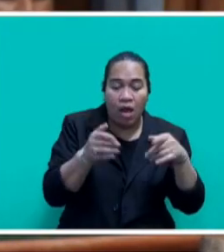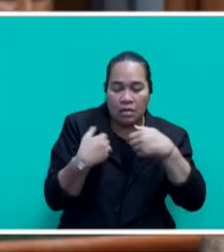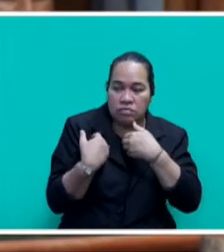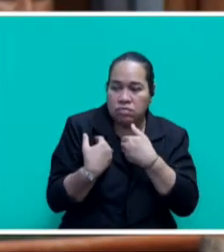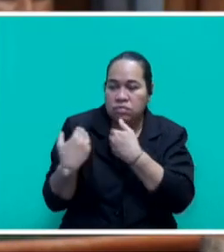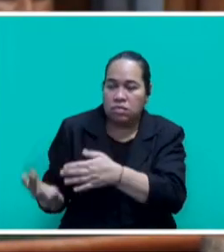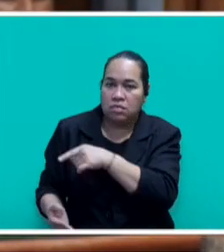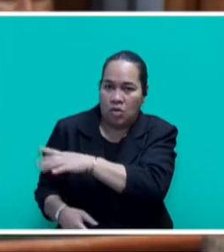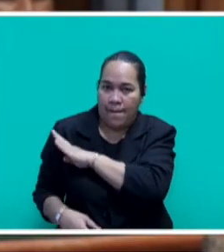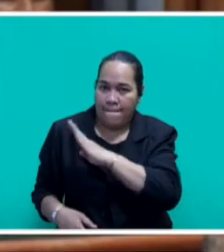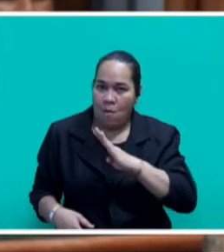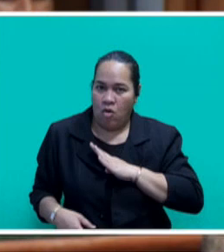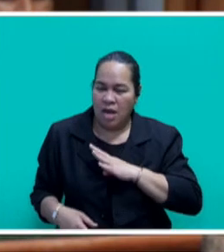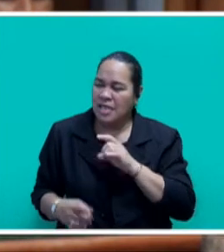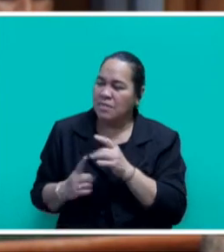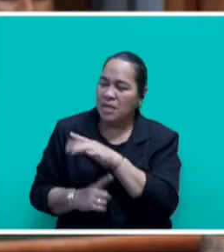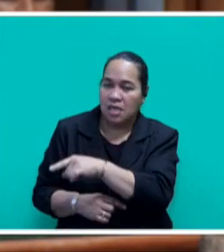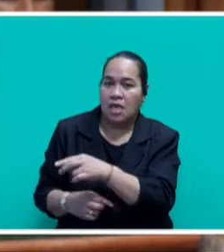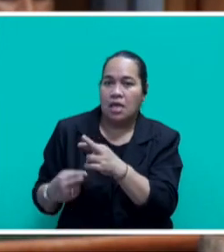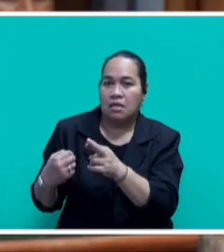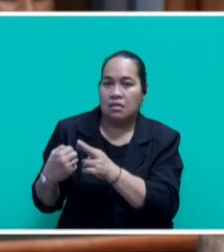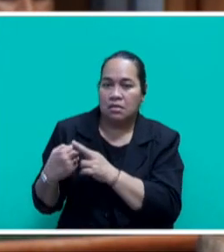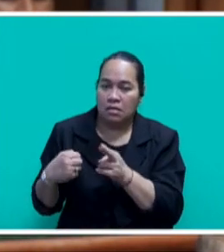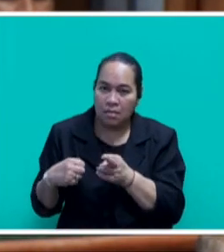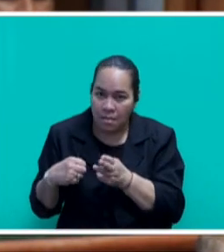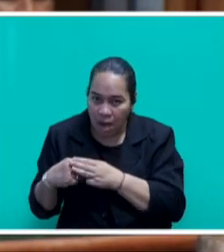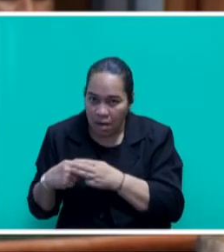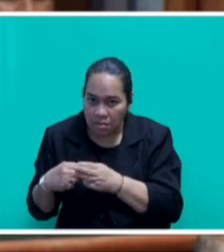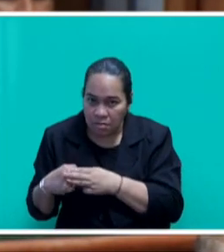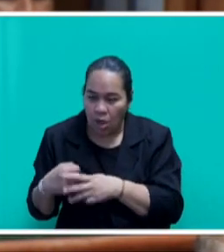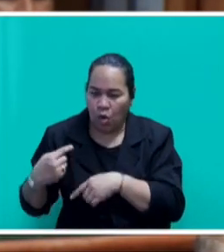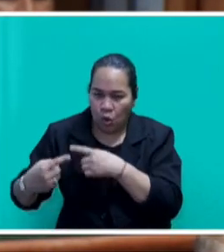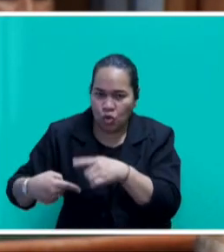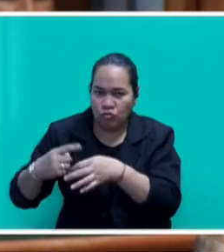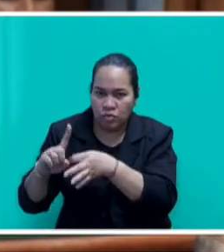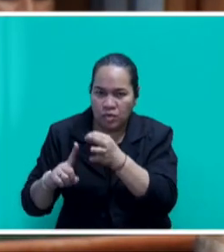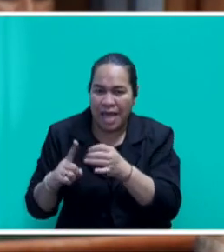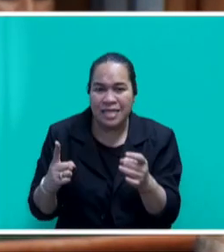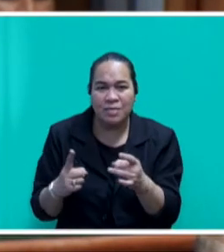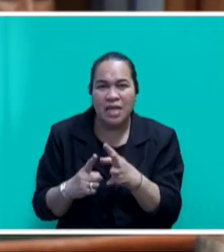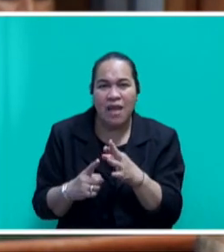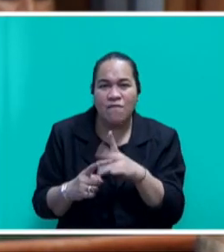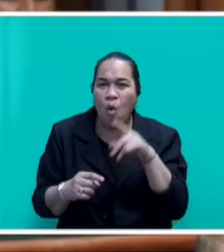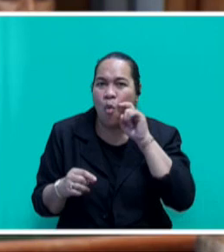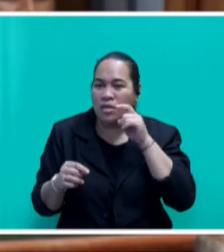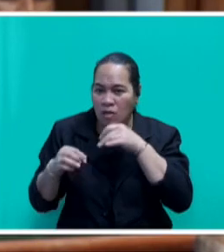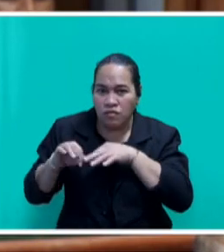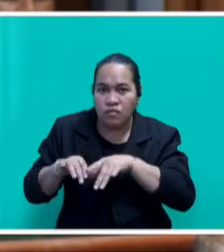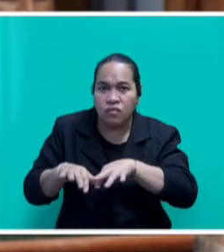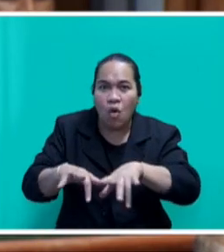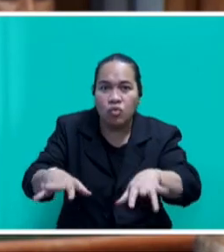maintenance and upkeep of most of the irrigation schemes, as well